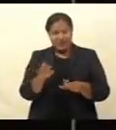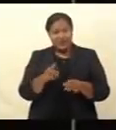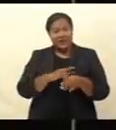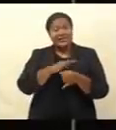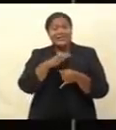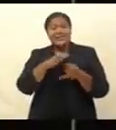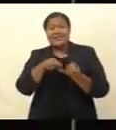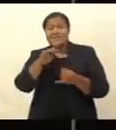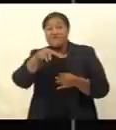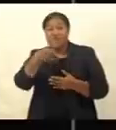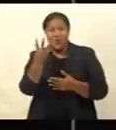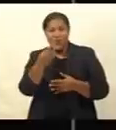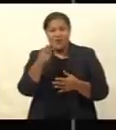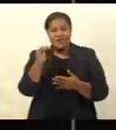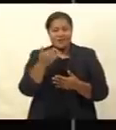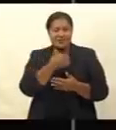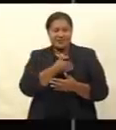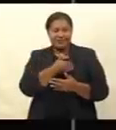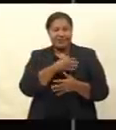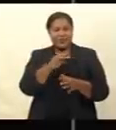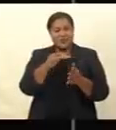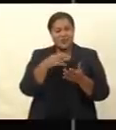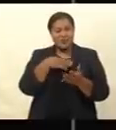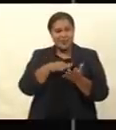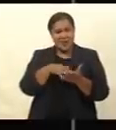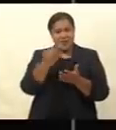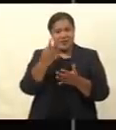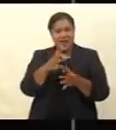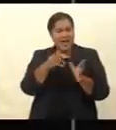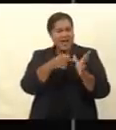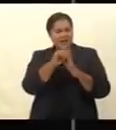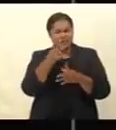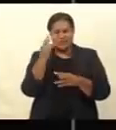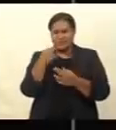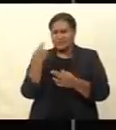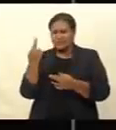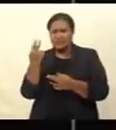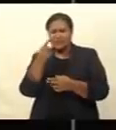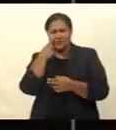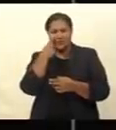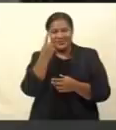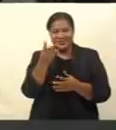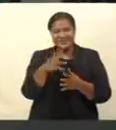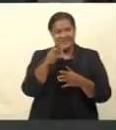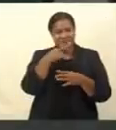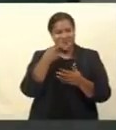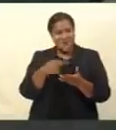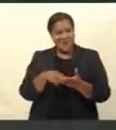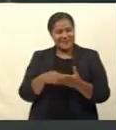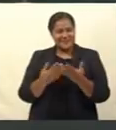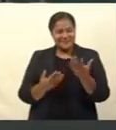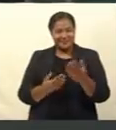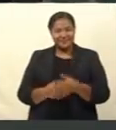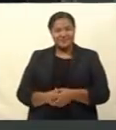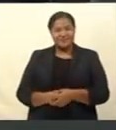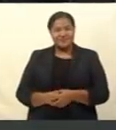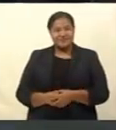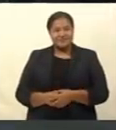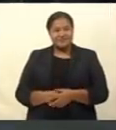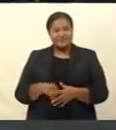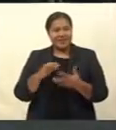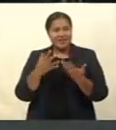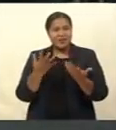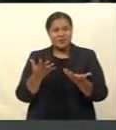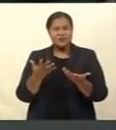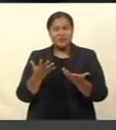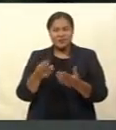a.m. on Monday. Apenisa Wangarandovu went around the capital city today and files this report. It was an